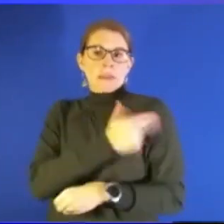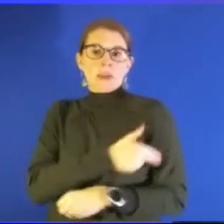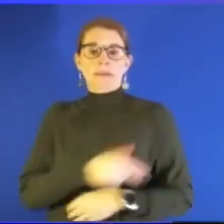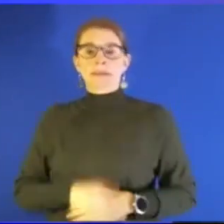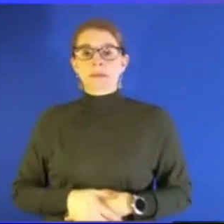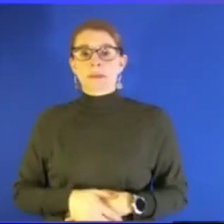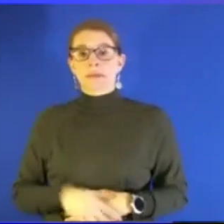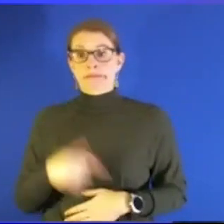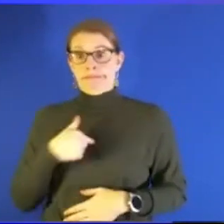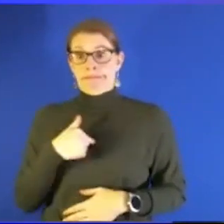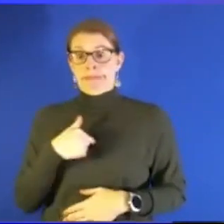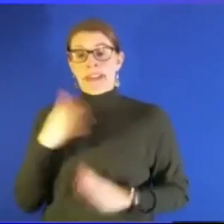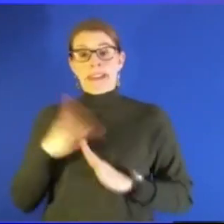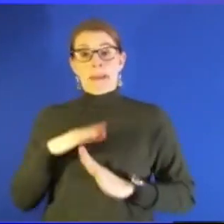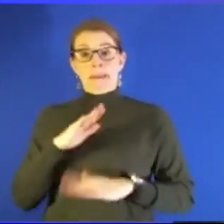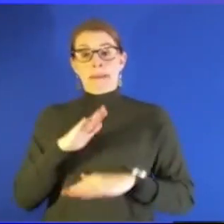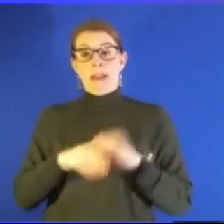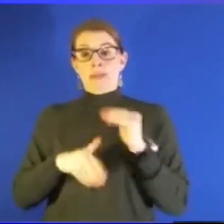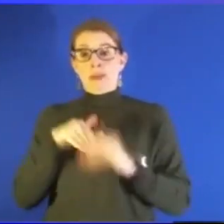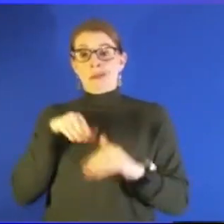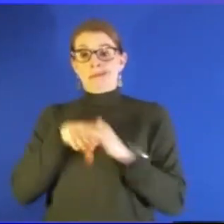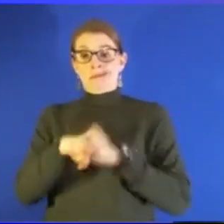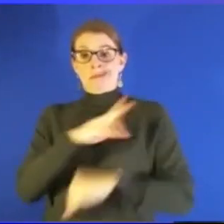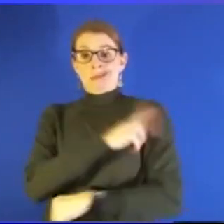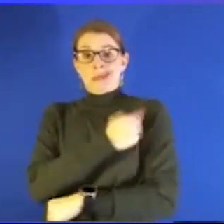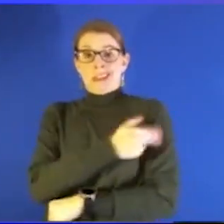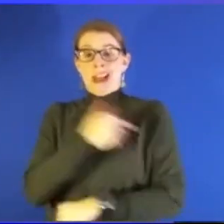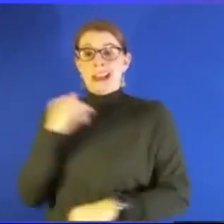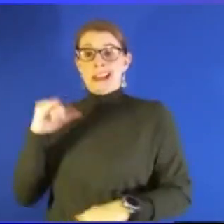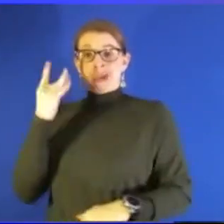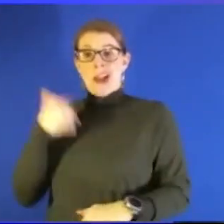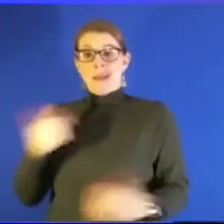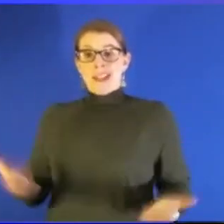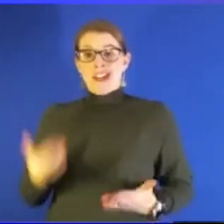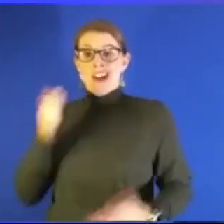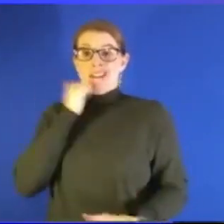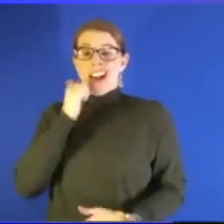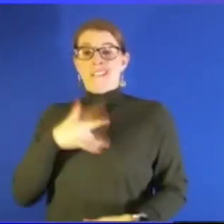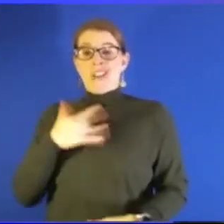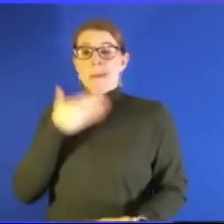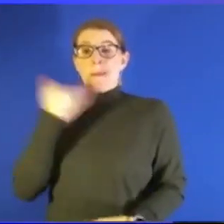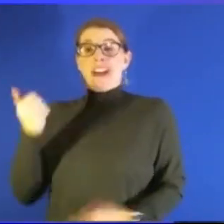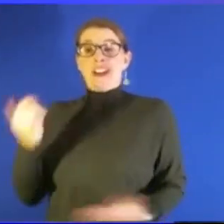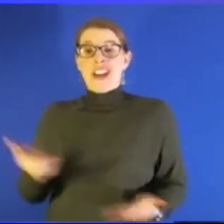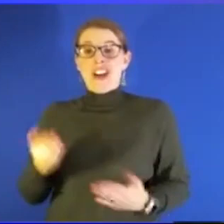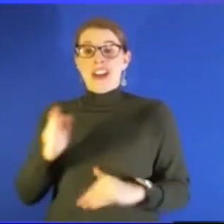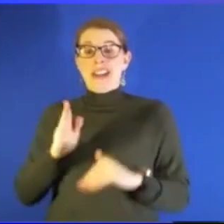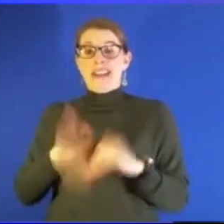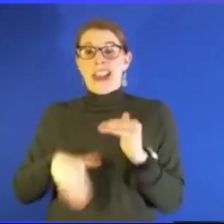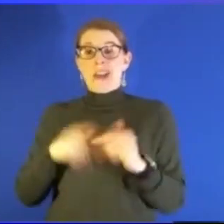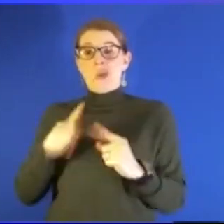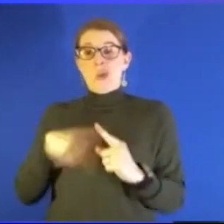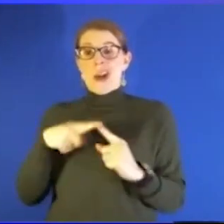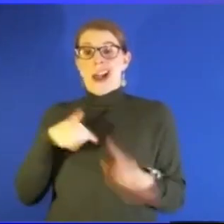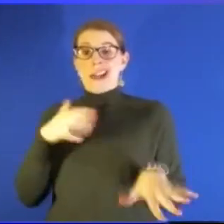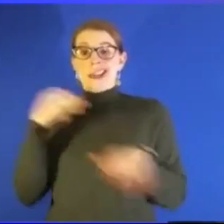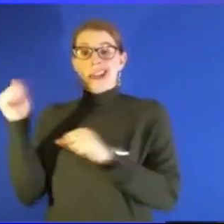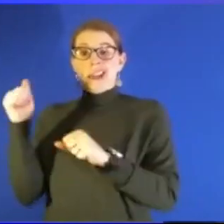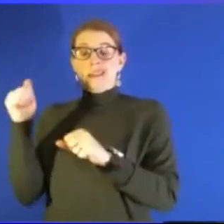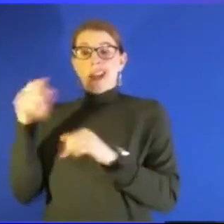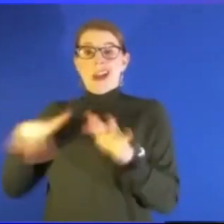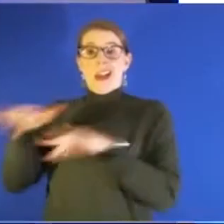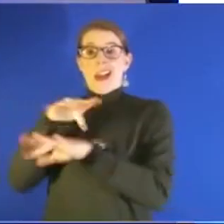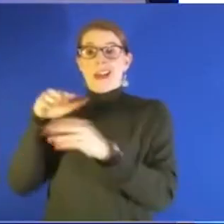comfortable in a hospital. That's why I'm here every day, and I feel better here than when I leave and go out in the community. And I'll just say something,